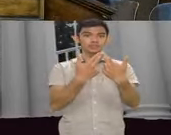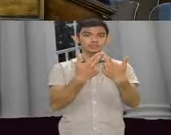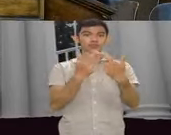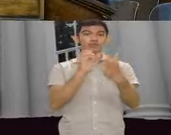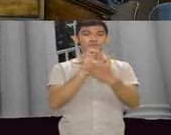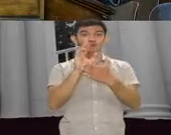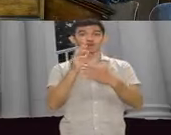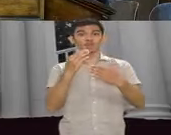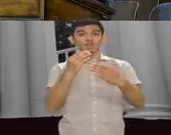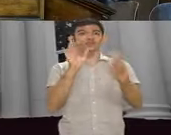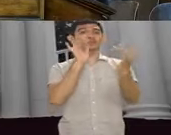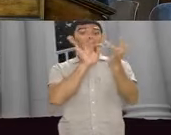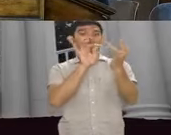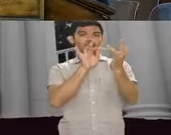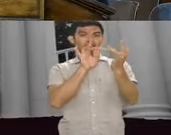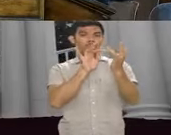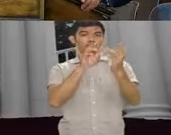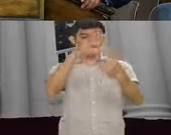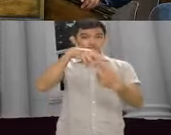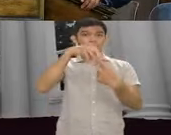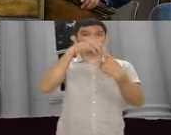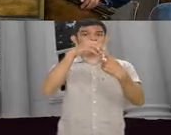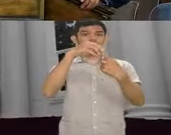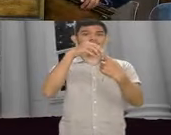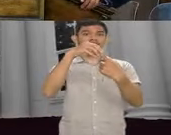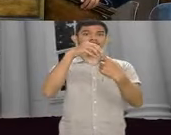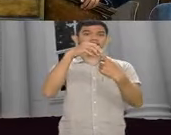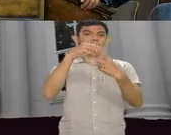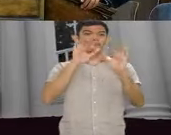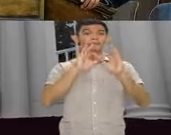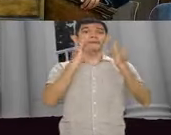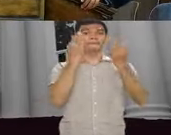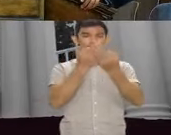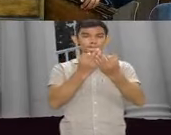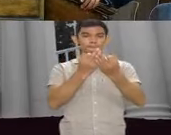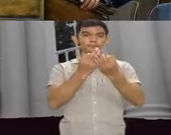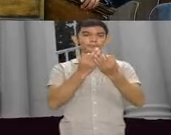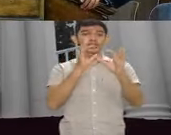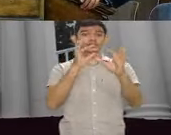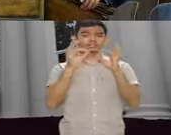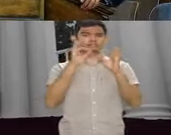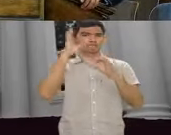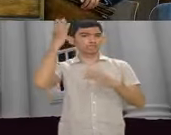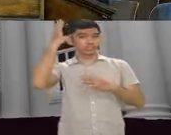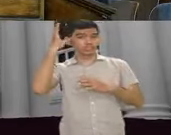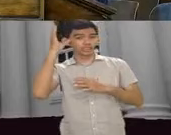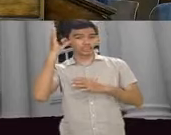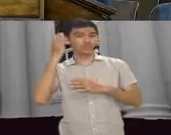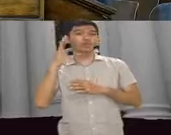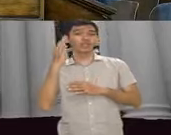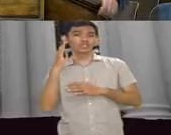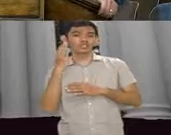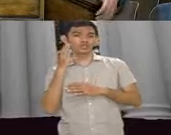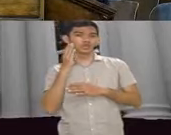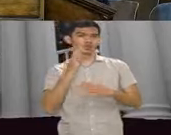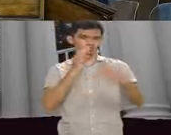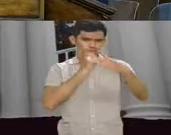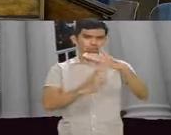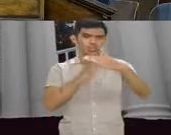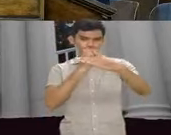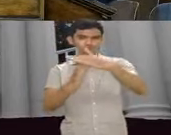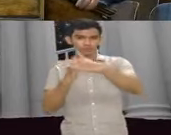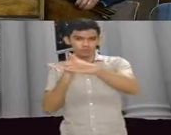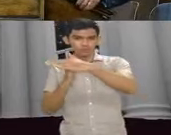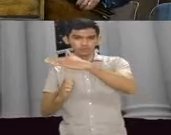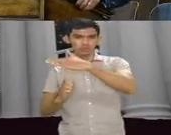And that is what happens most of the time for families. Kung imong igago, ay, pasudlo na kay ako ng igago, pasudlo na kay ako ng anak, pasudlo na